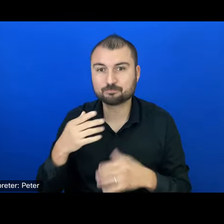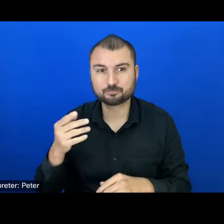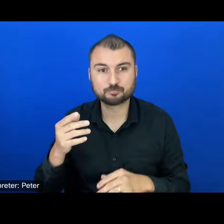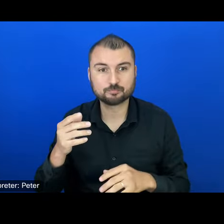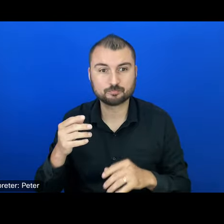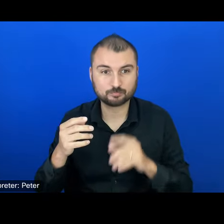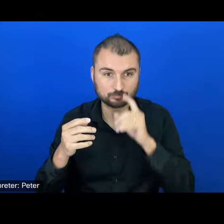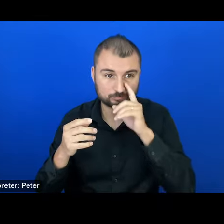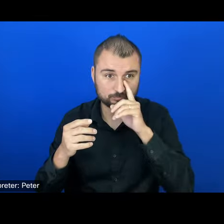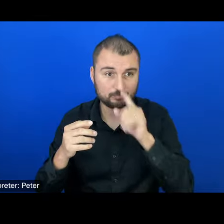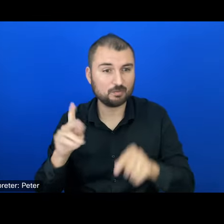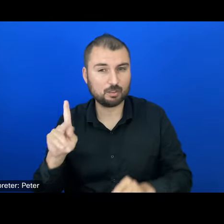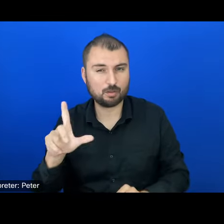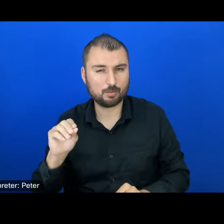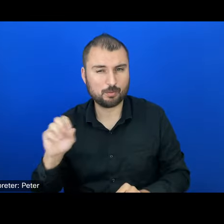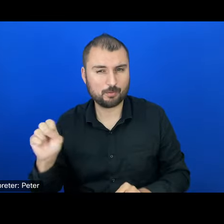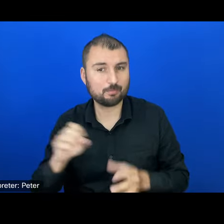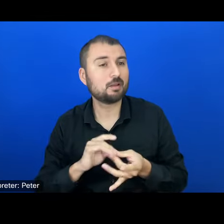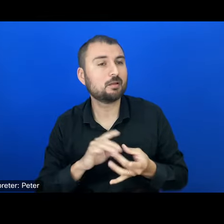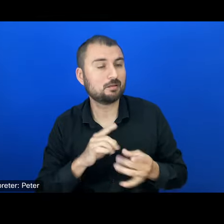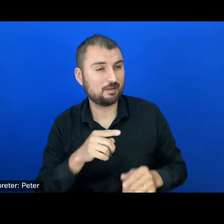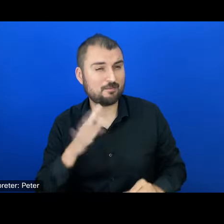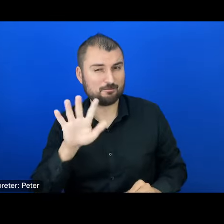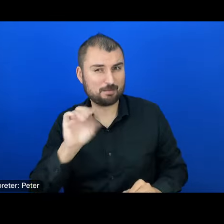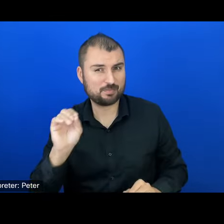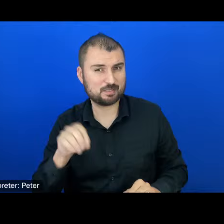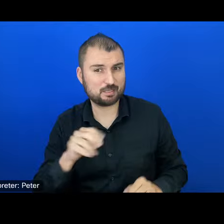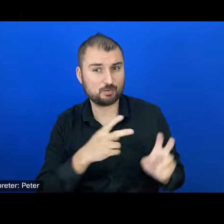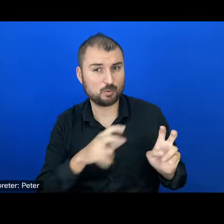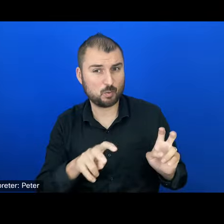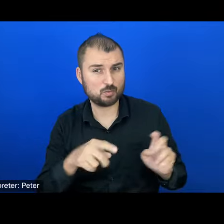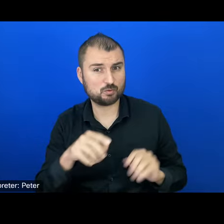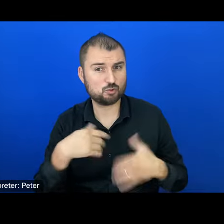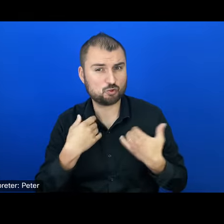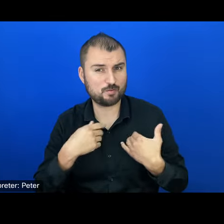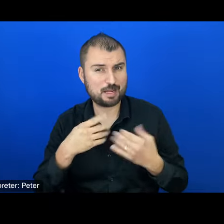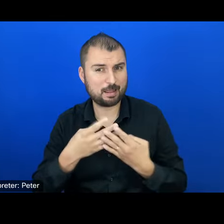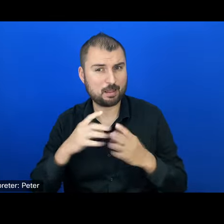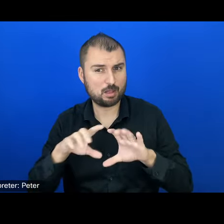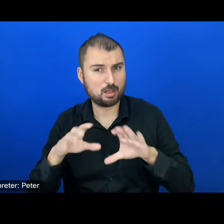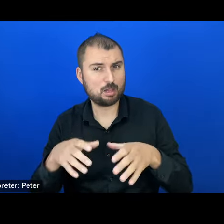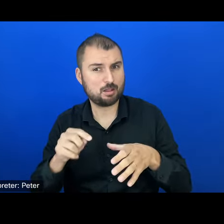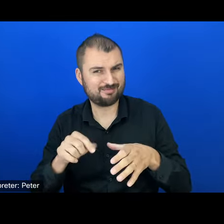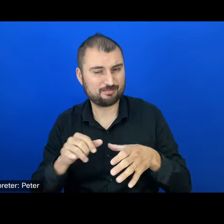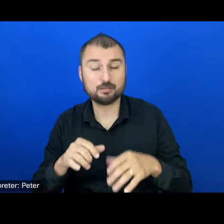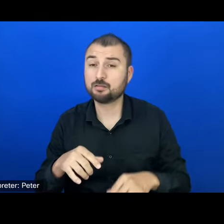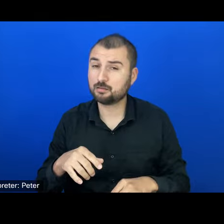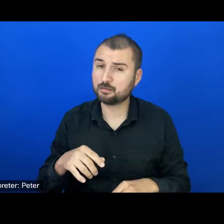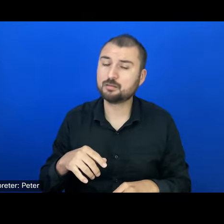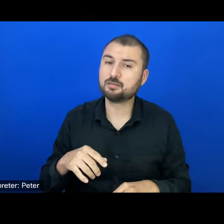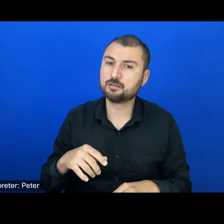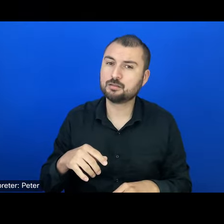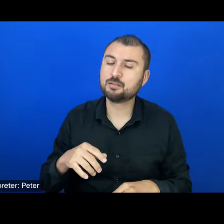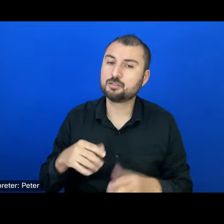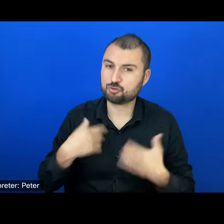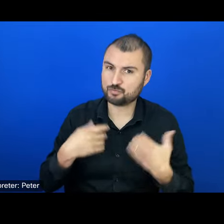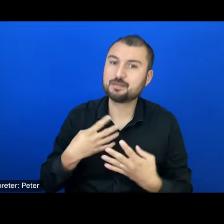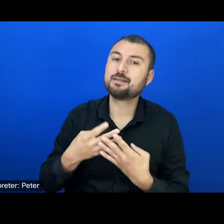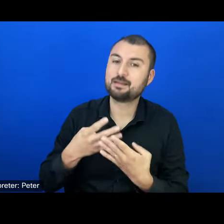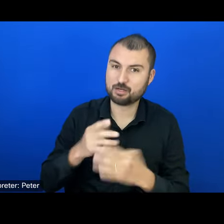then 5% goes to the juvenile, is that right? From that? Yes, that would go to the Juvenile